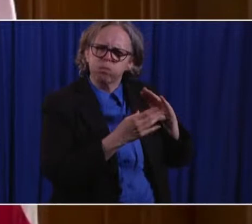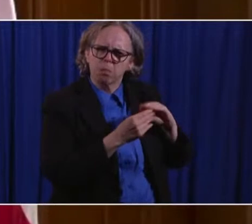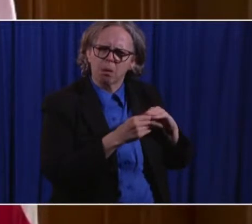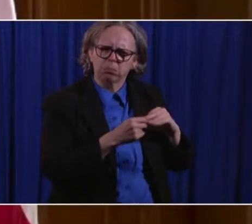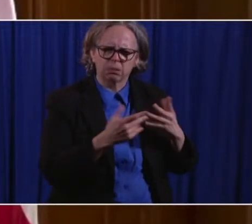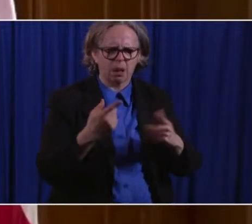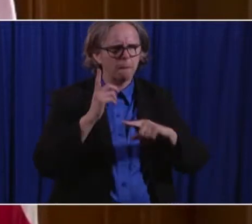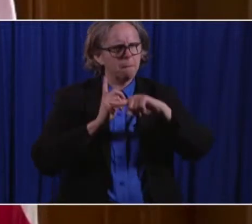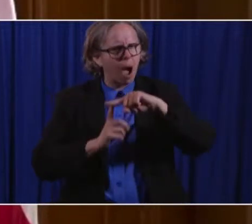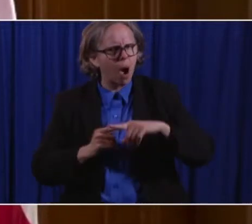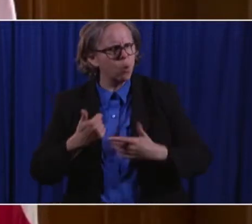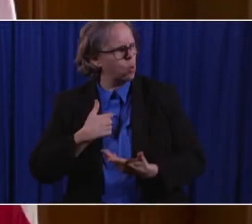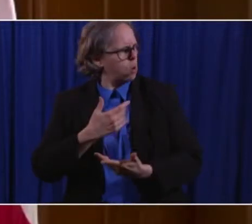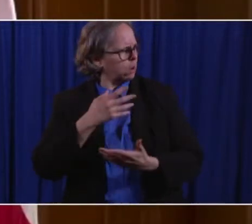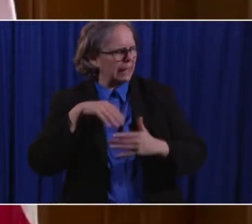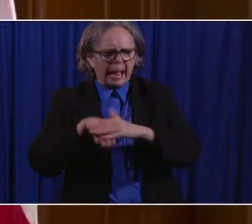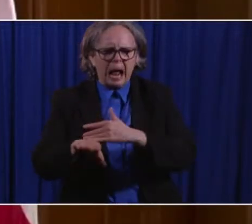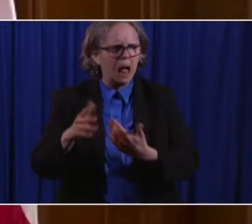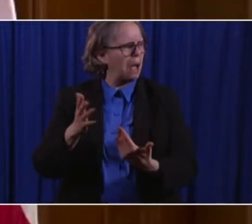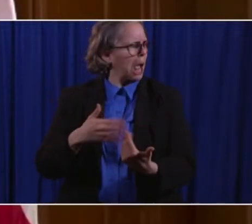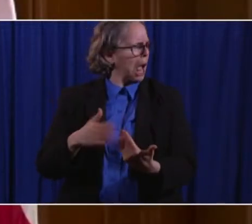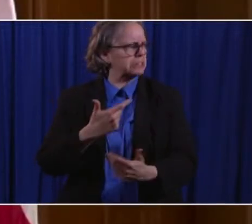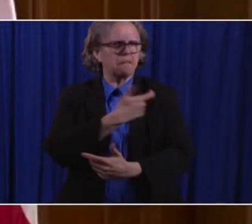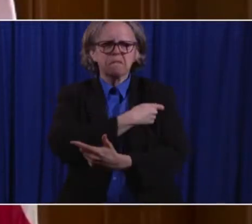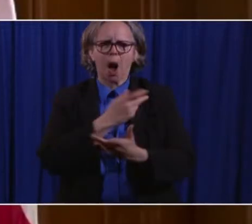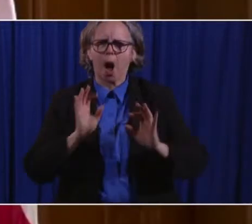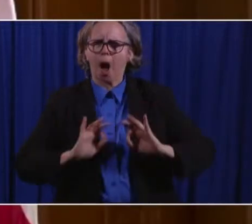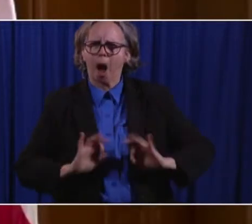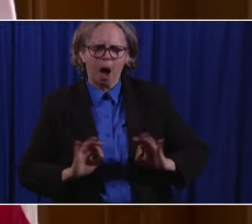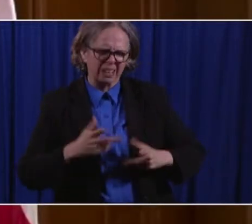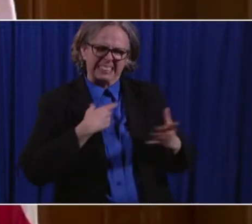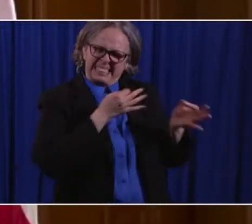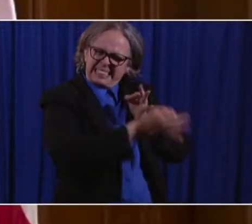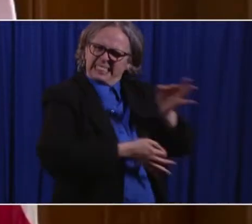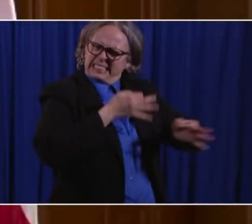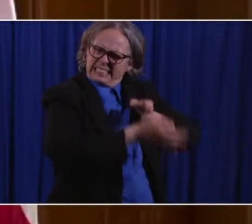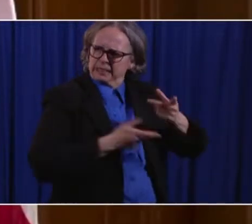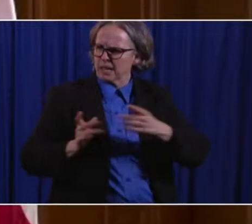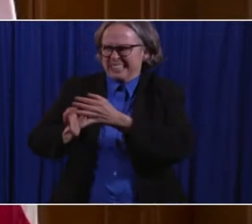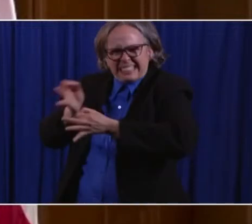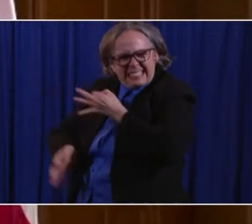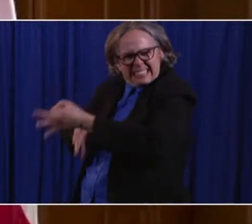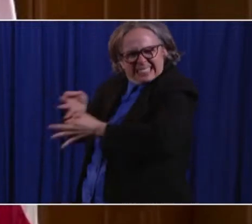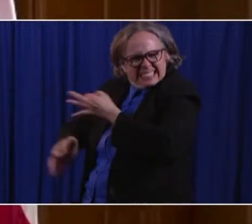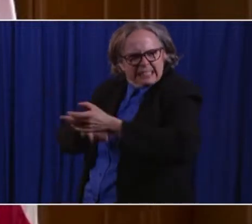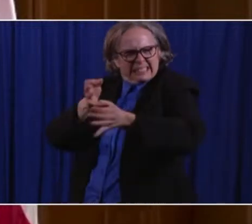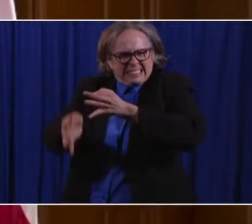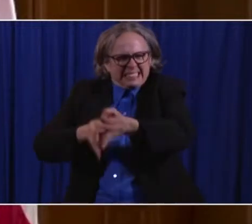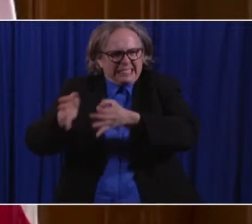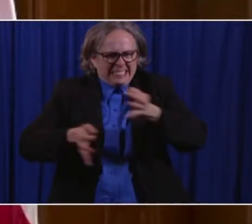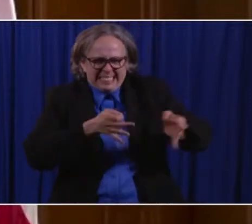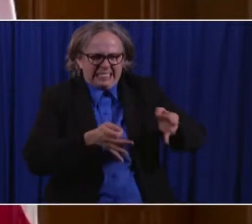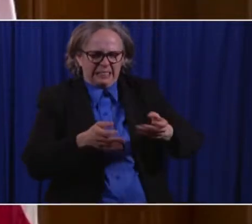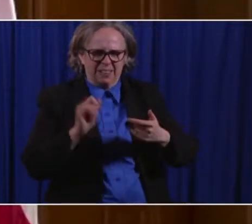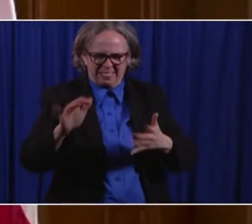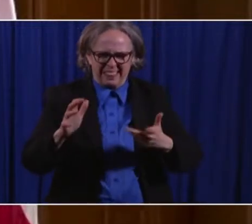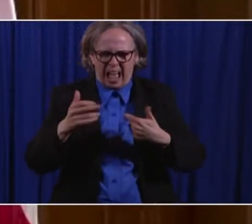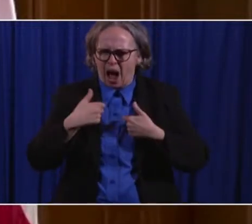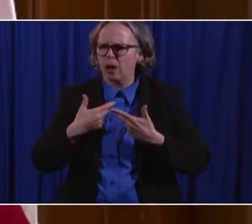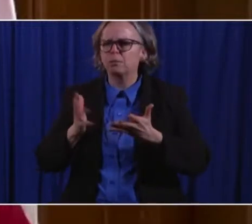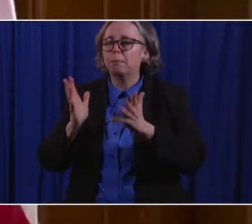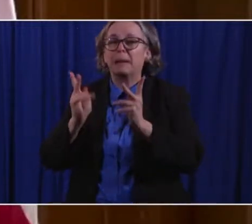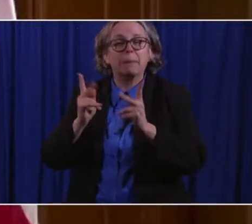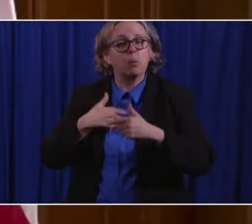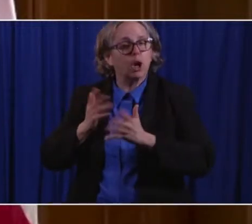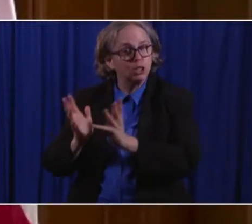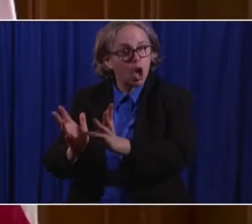you talk to people who are getting vaccinated, so often in the conversation, it's, my spouse wanted me